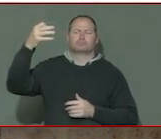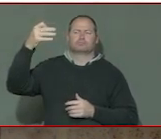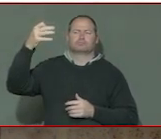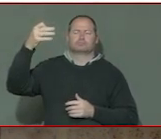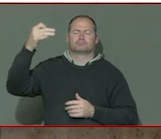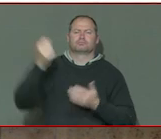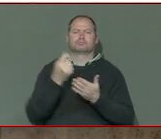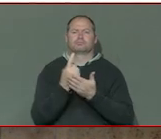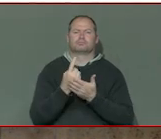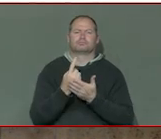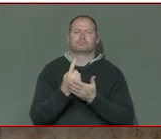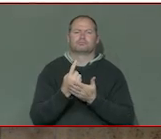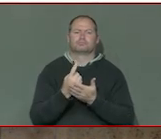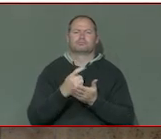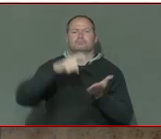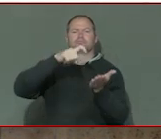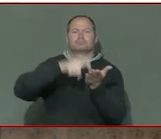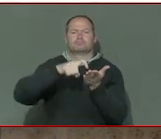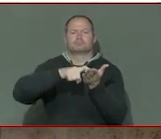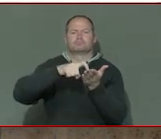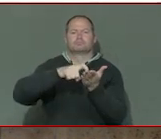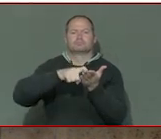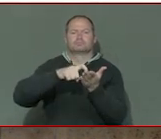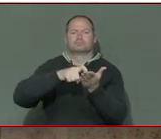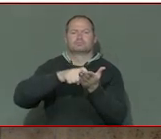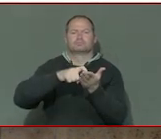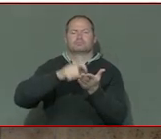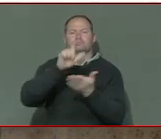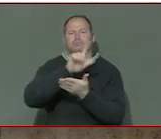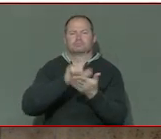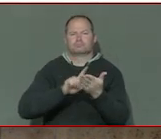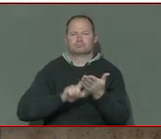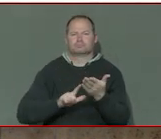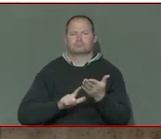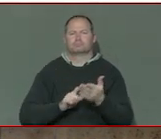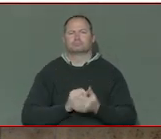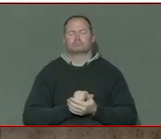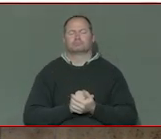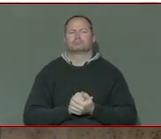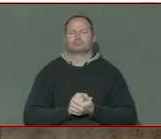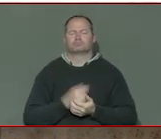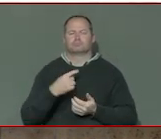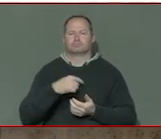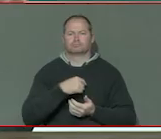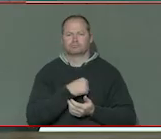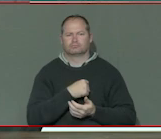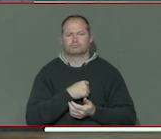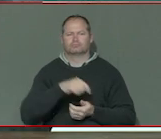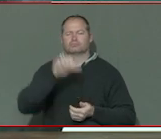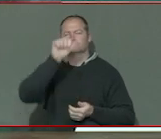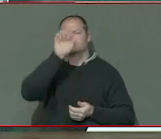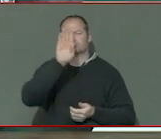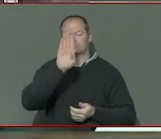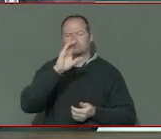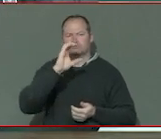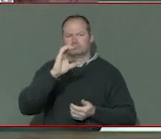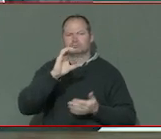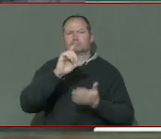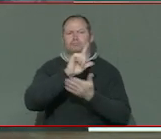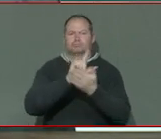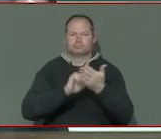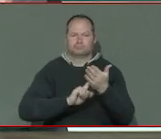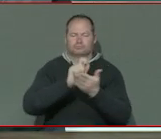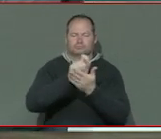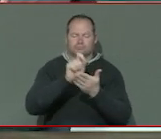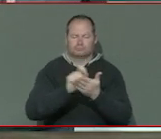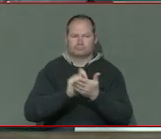They go to the debtors ledger. Am I right? So we will post it to A, B, and C, the 3 debtors.